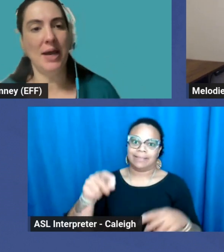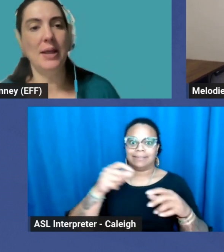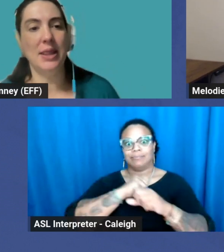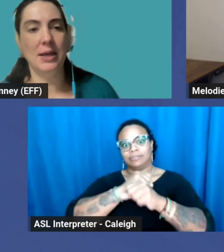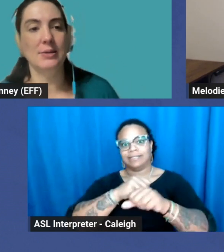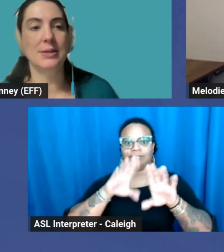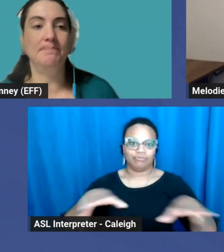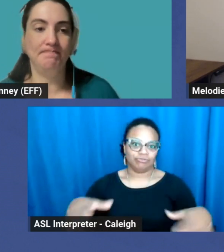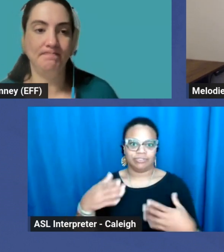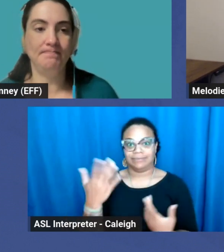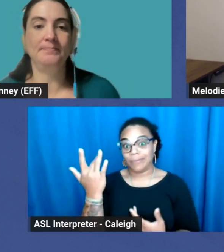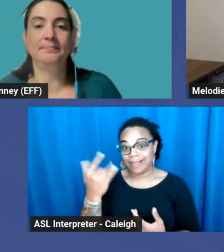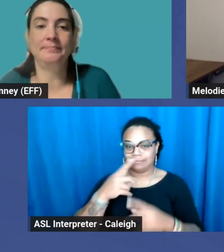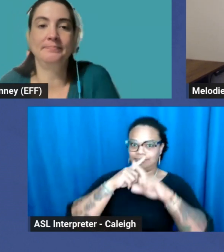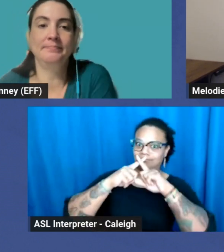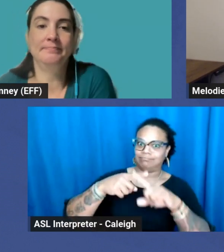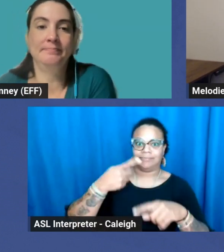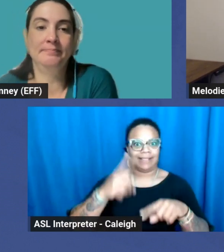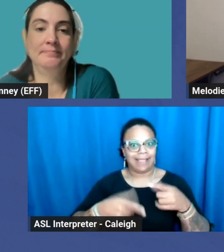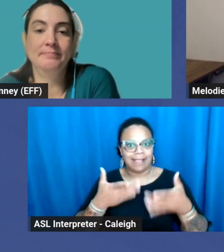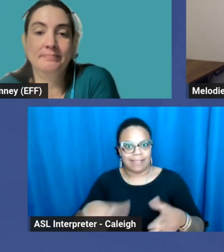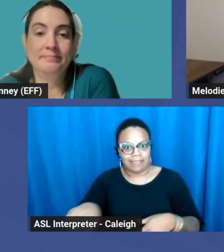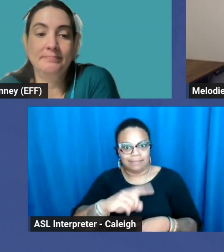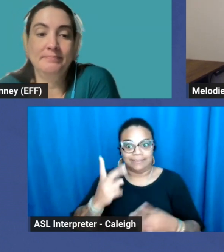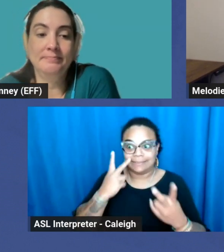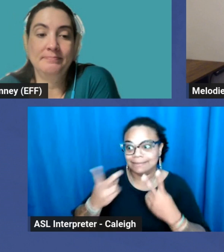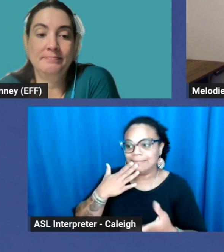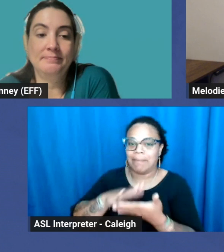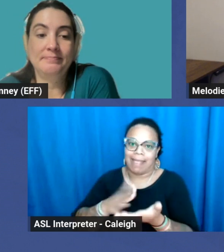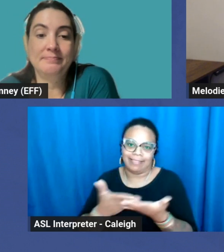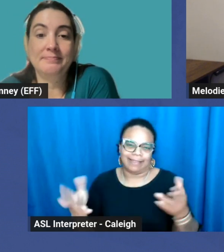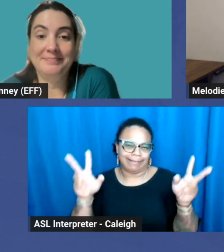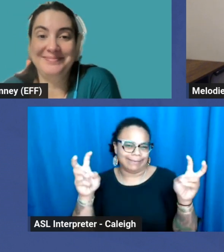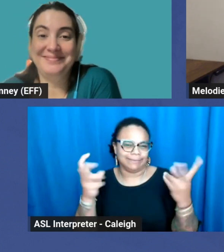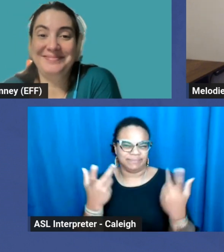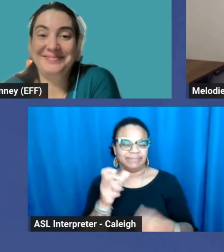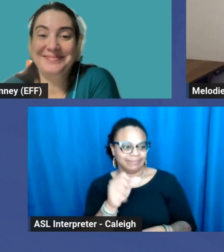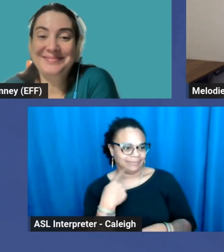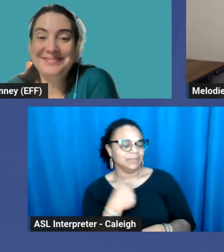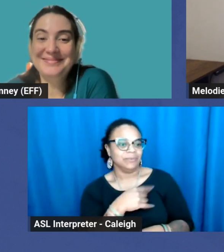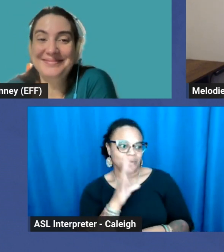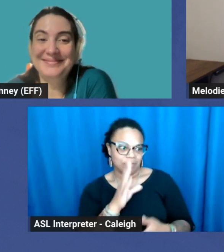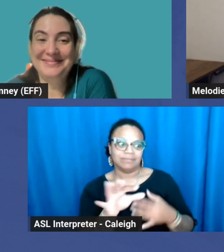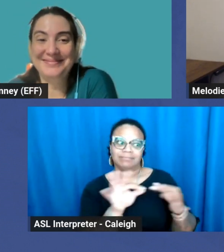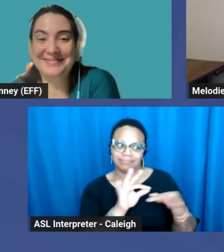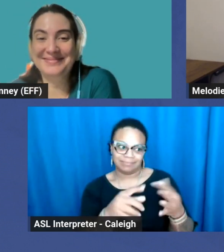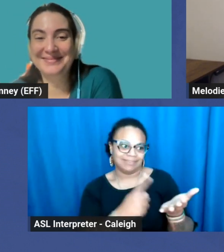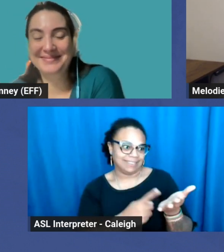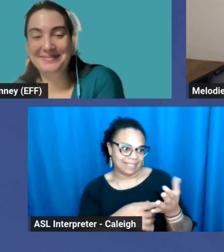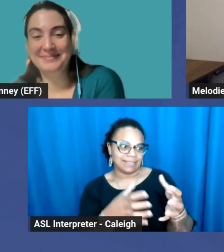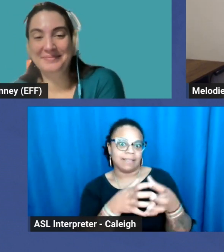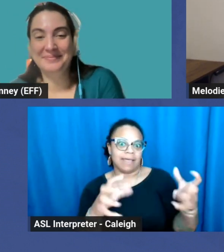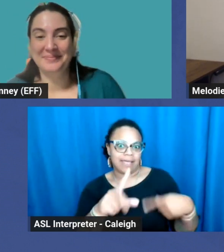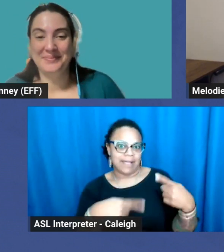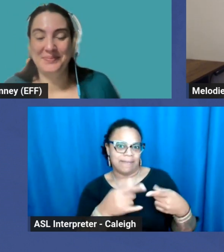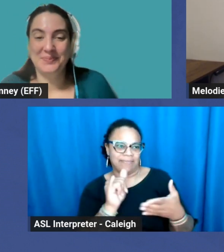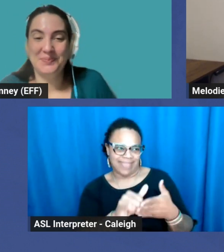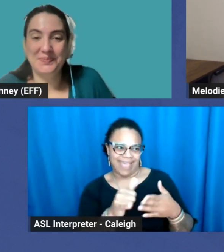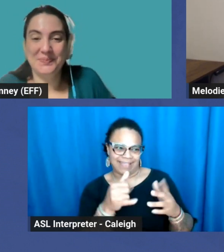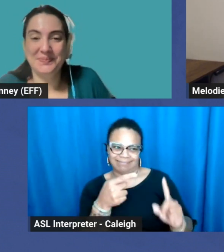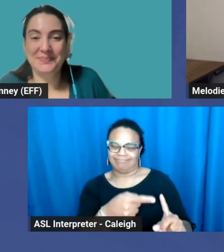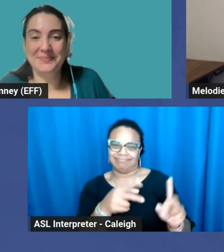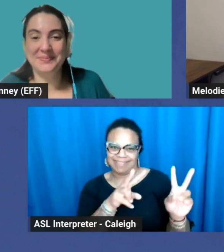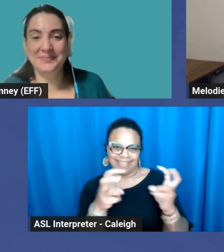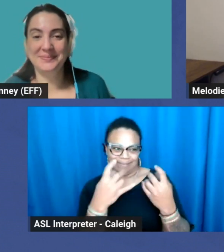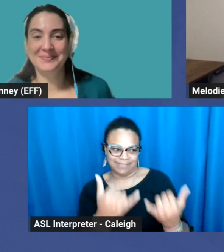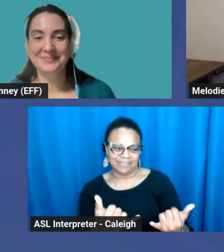see bad things. Yeah, we're going to talk a lot about that particular theme today. So